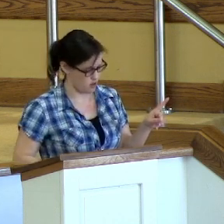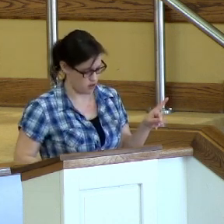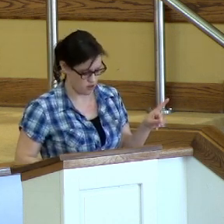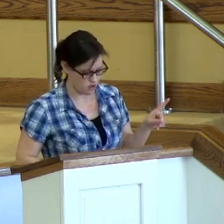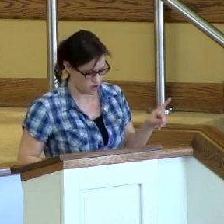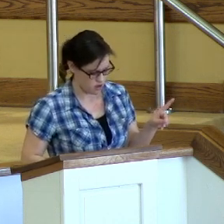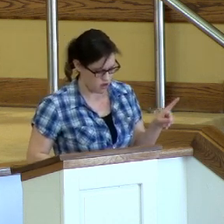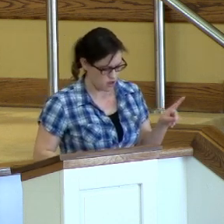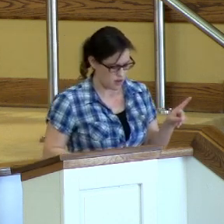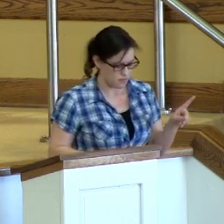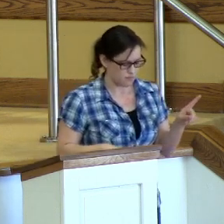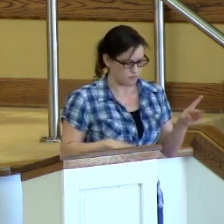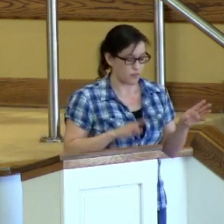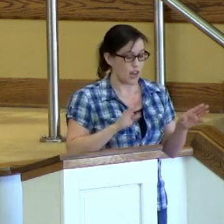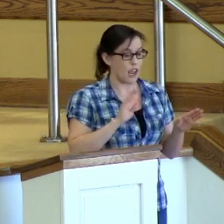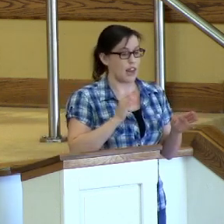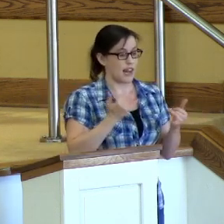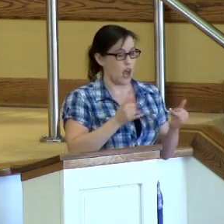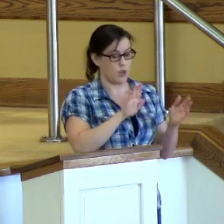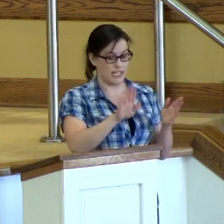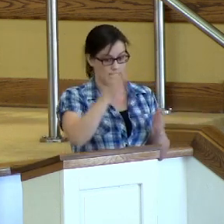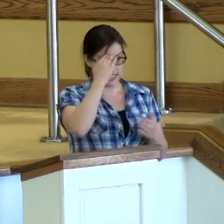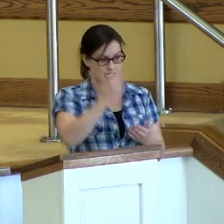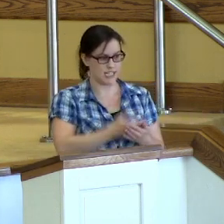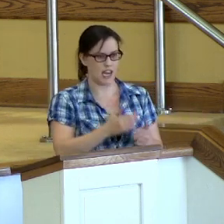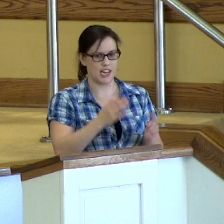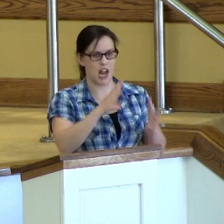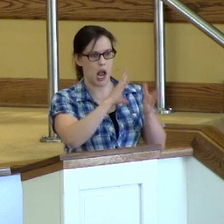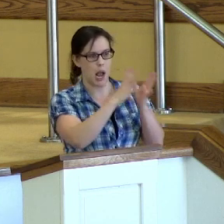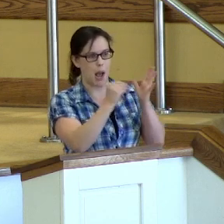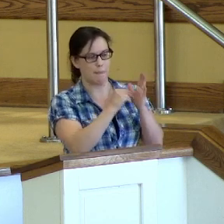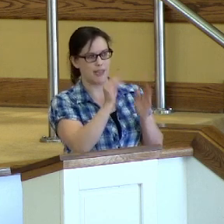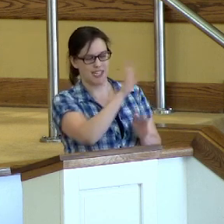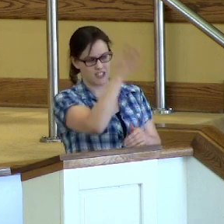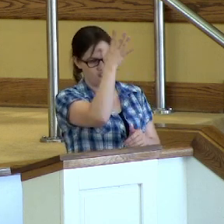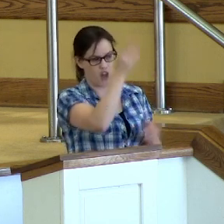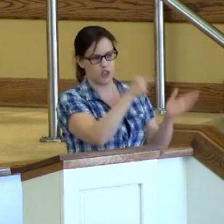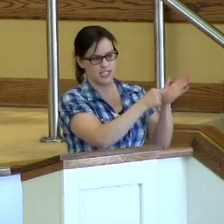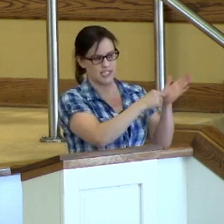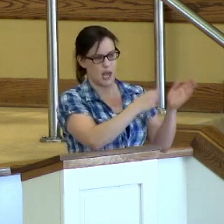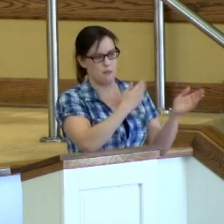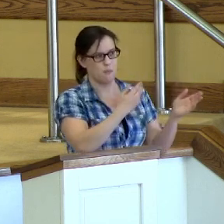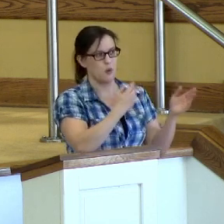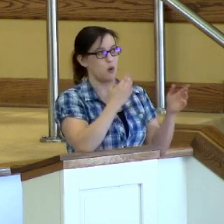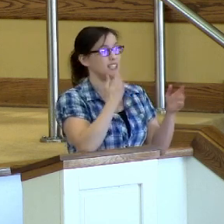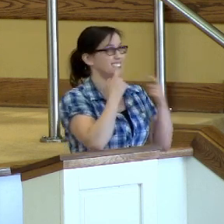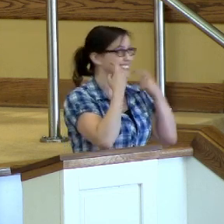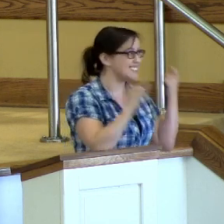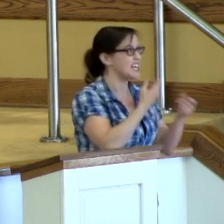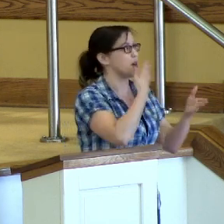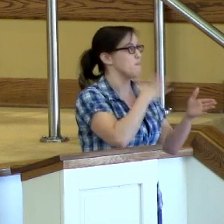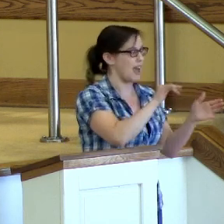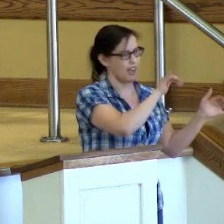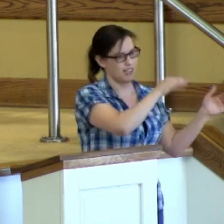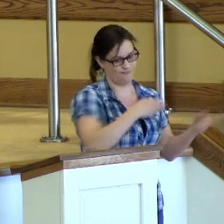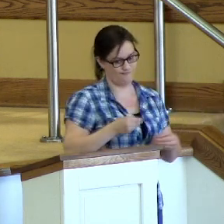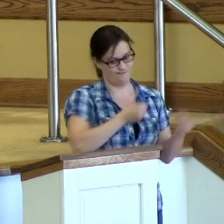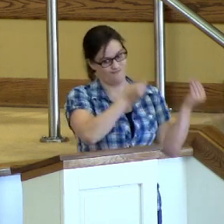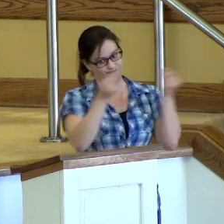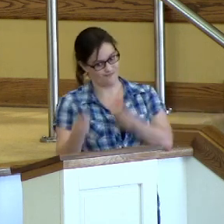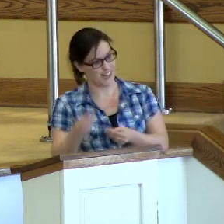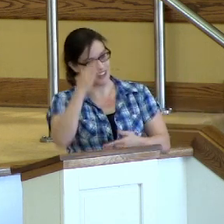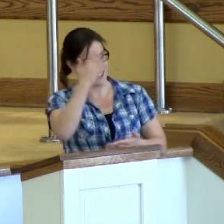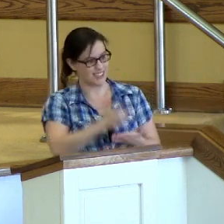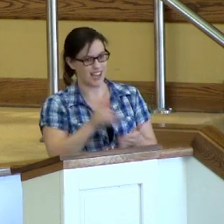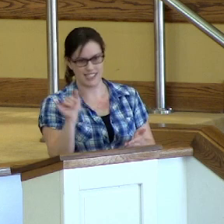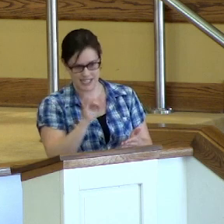say it that way, the son of Ahab did evil in the sight of the Lord over Israel. He made them to walk in the way of his father, his